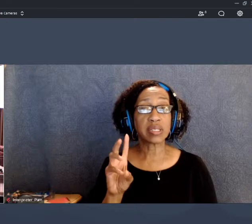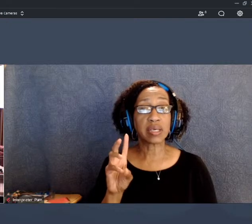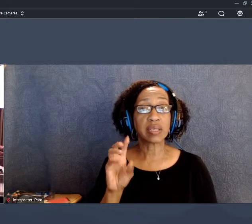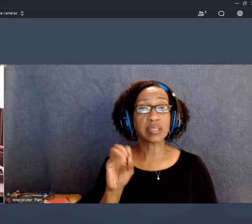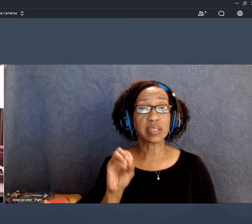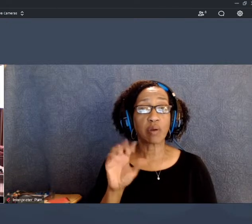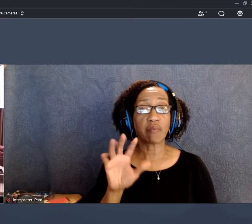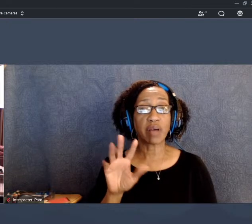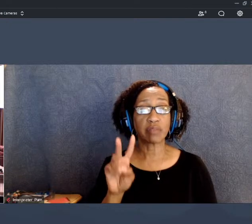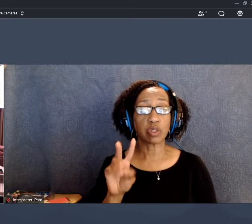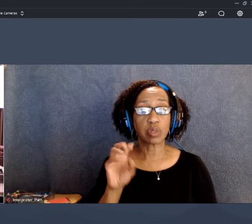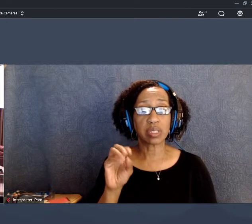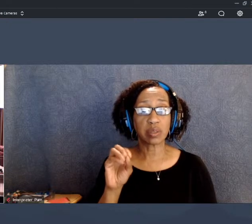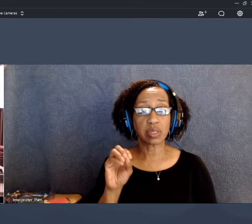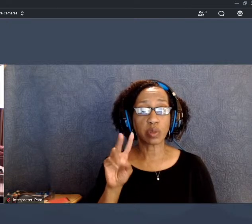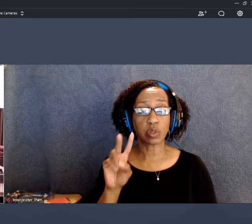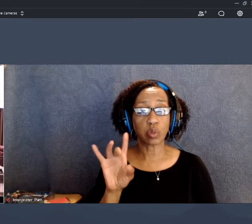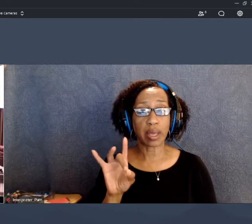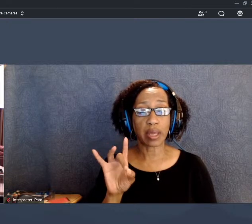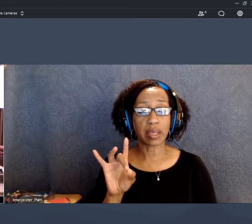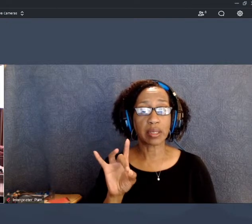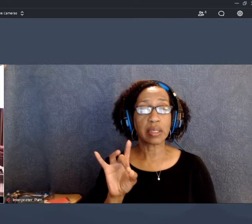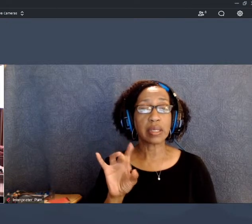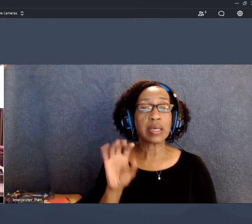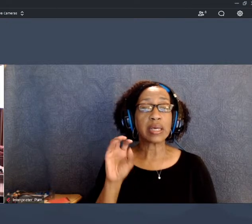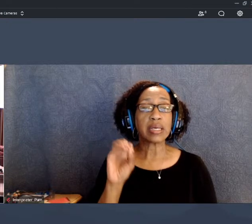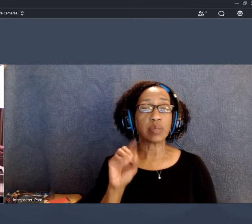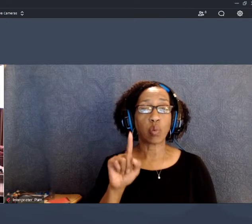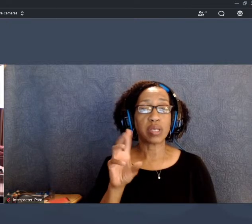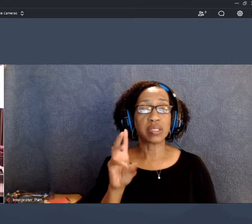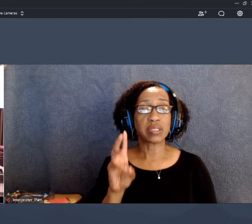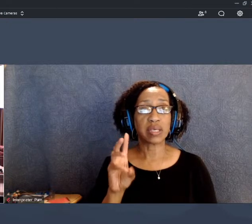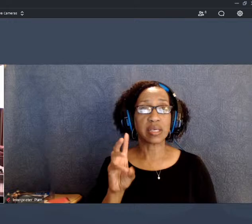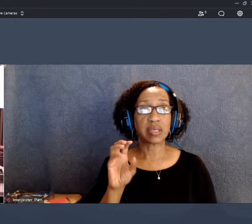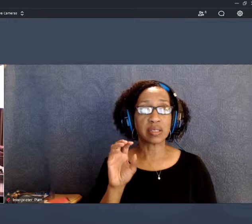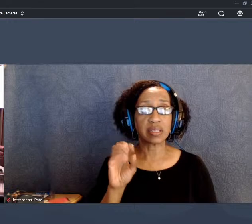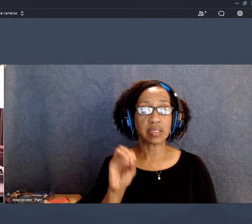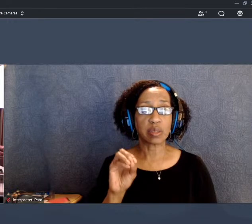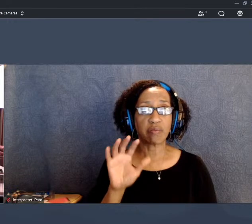016052 0028 and 016052